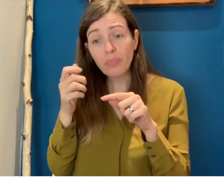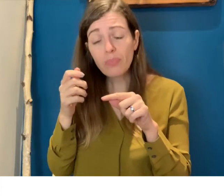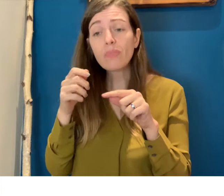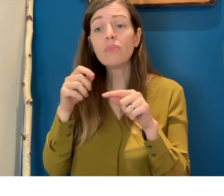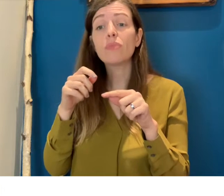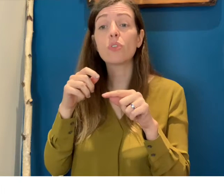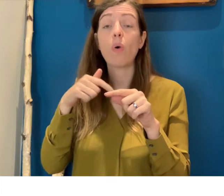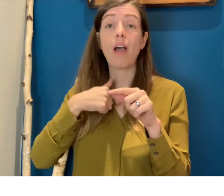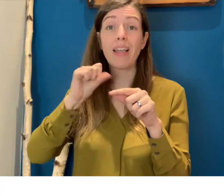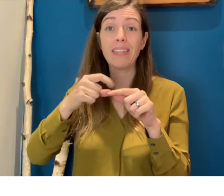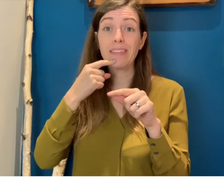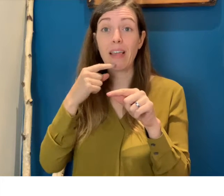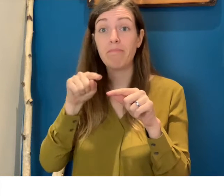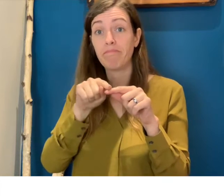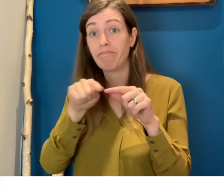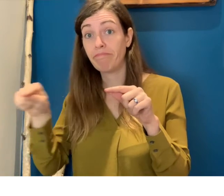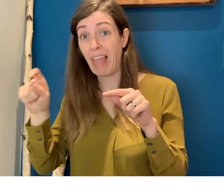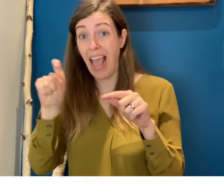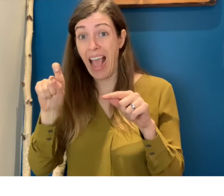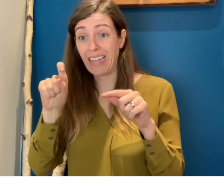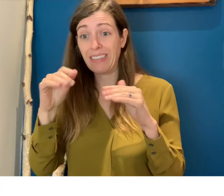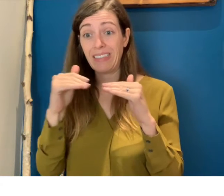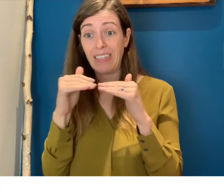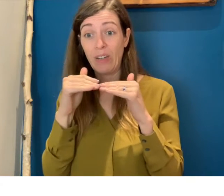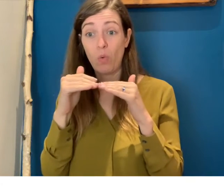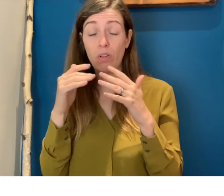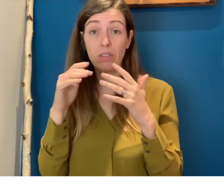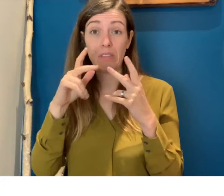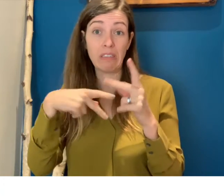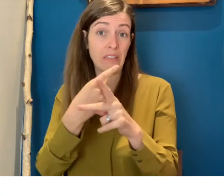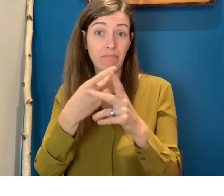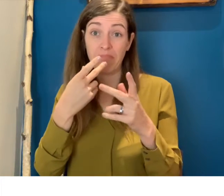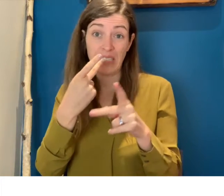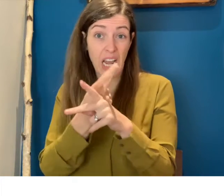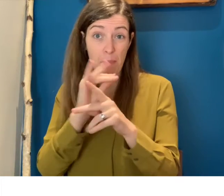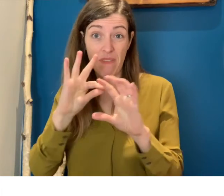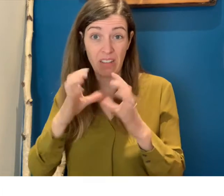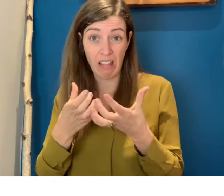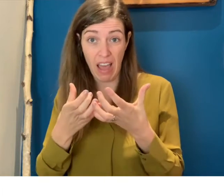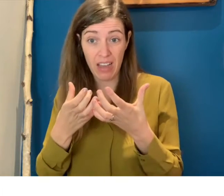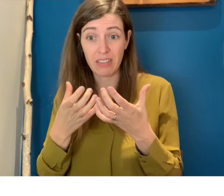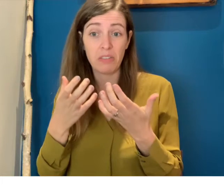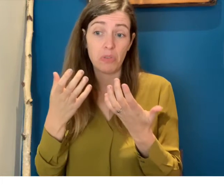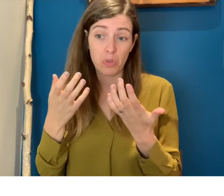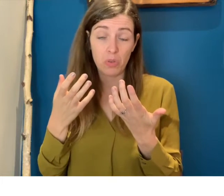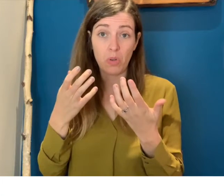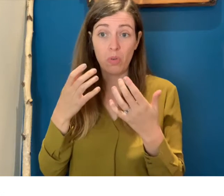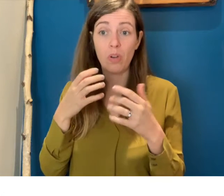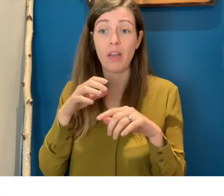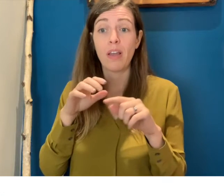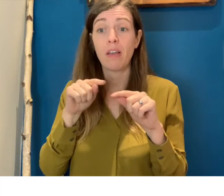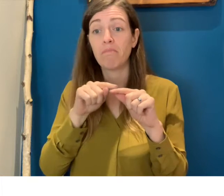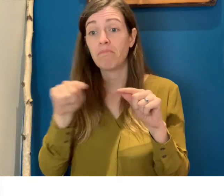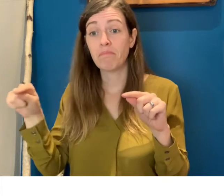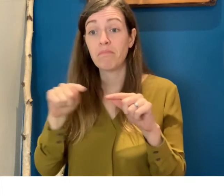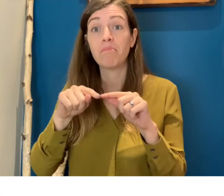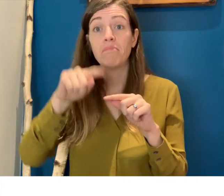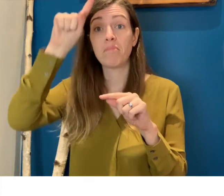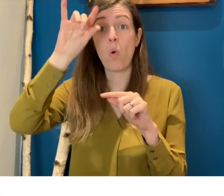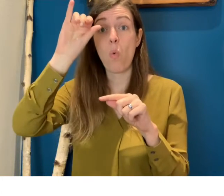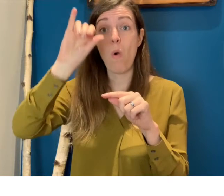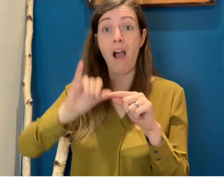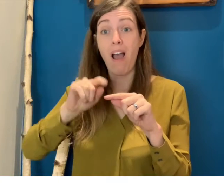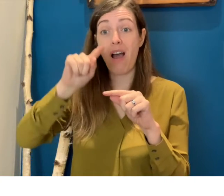be. So I'm going to say that the x-axis is going to be equal to the type of program,